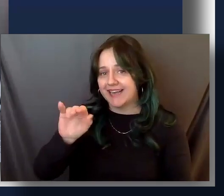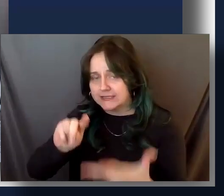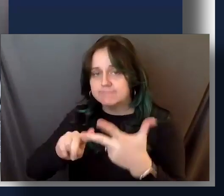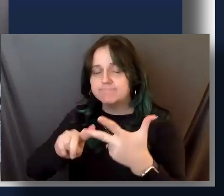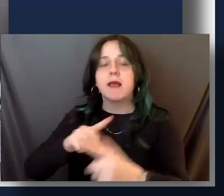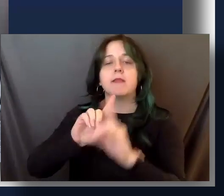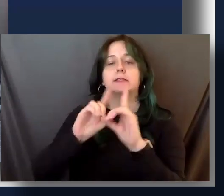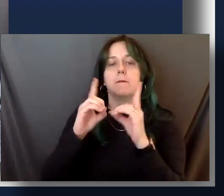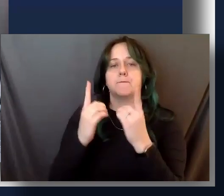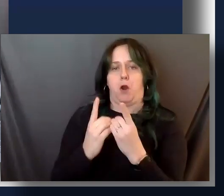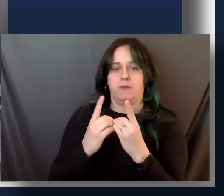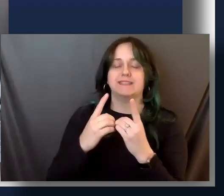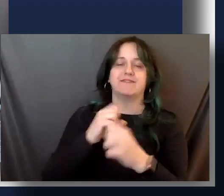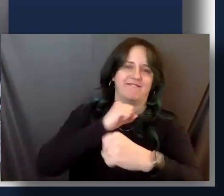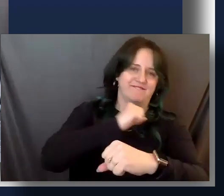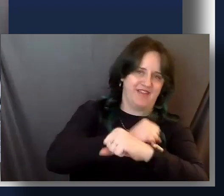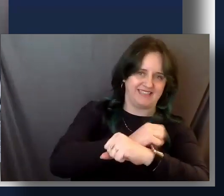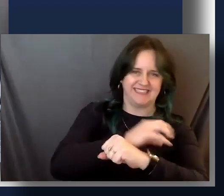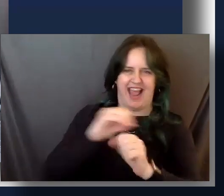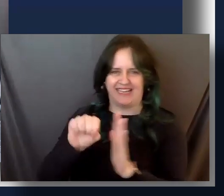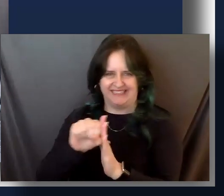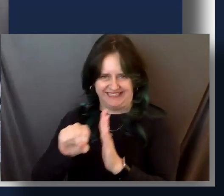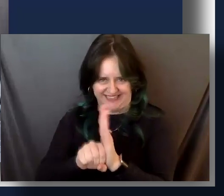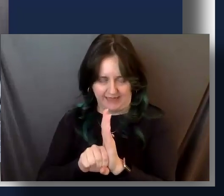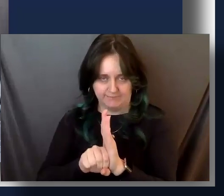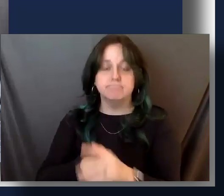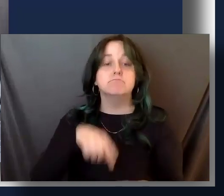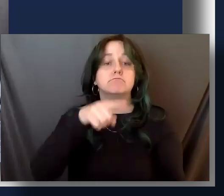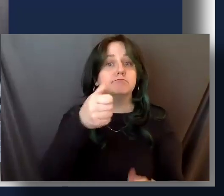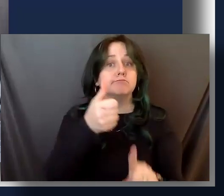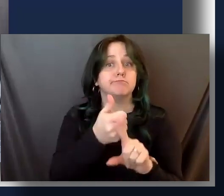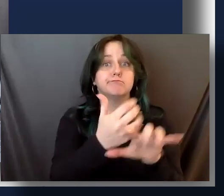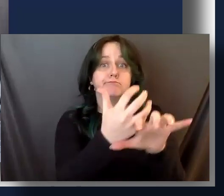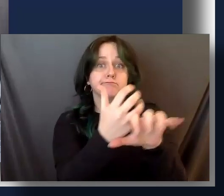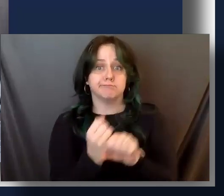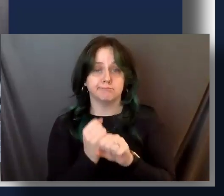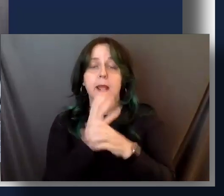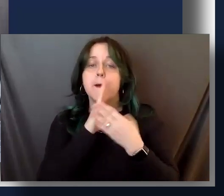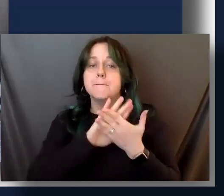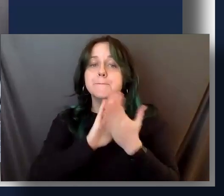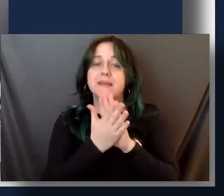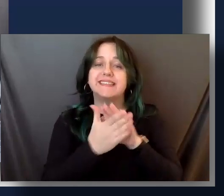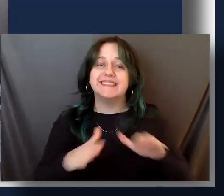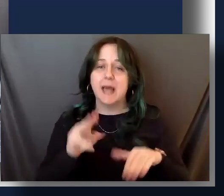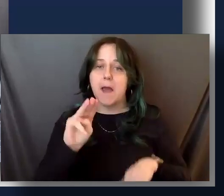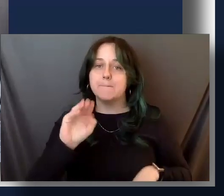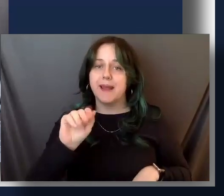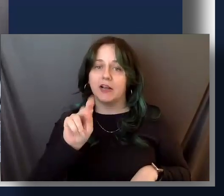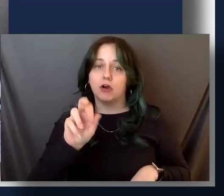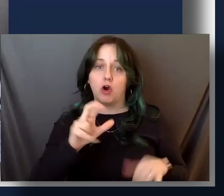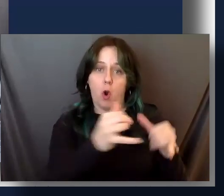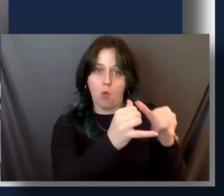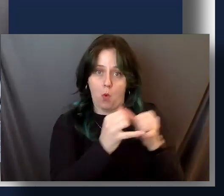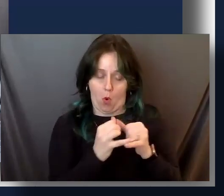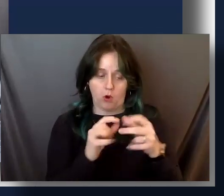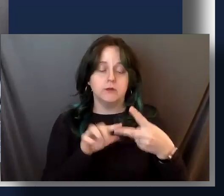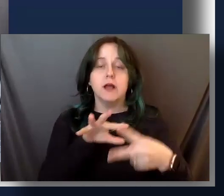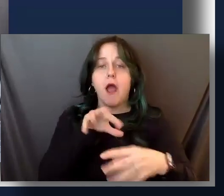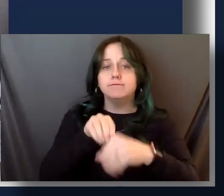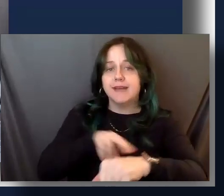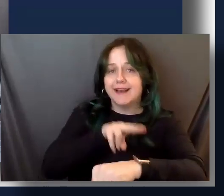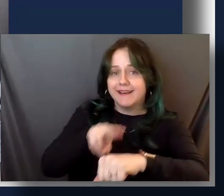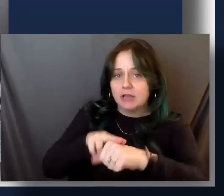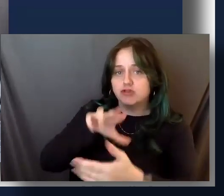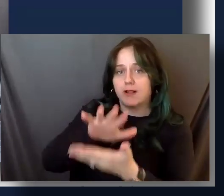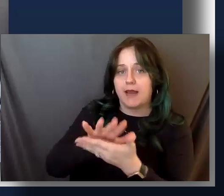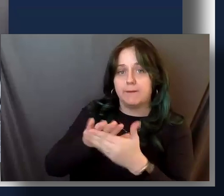Departments of Defense and State. Professor Walter was the recipient of the 2022 Peacemaker of the Year Award. She is a